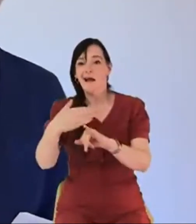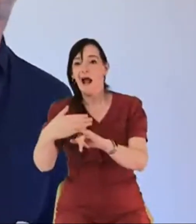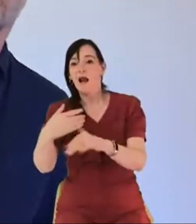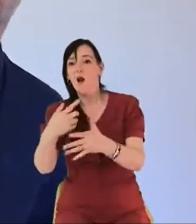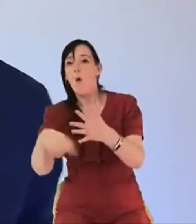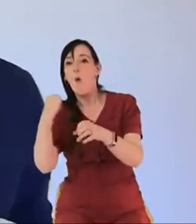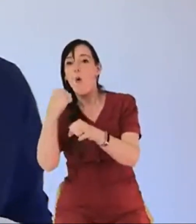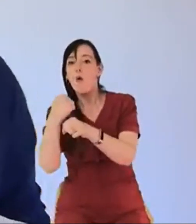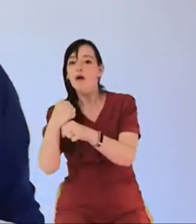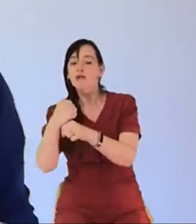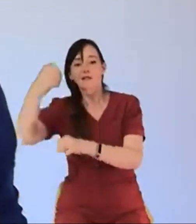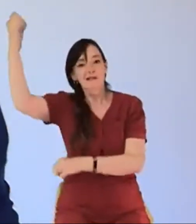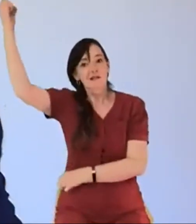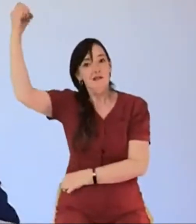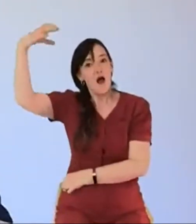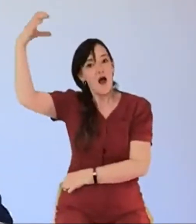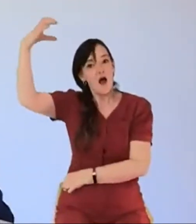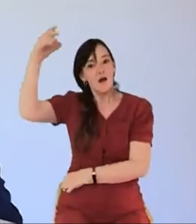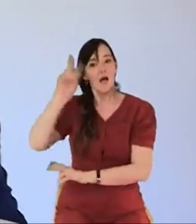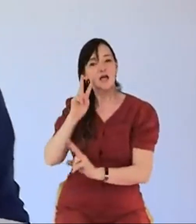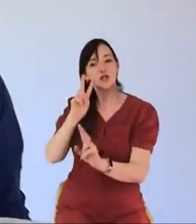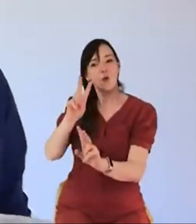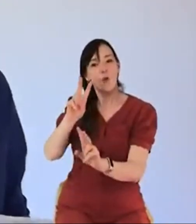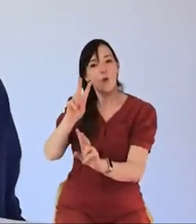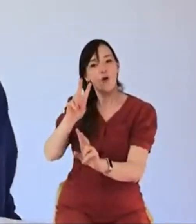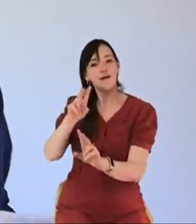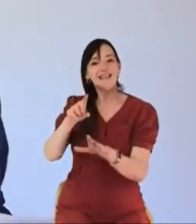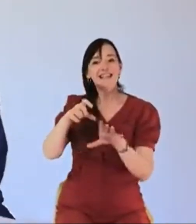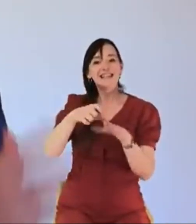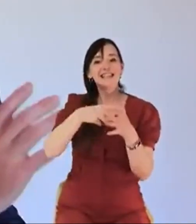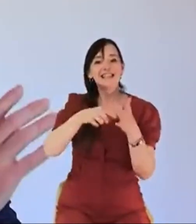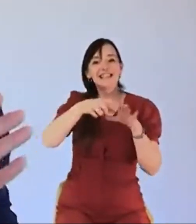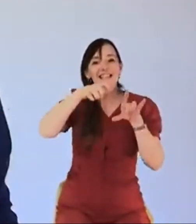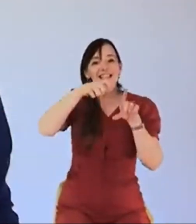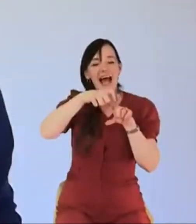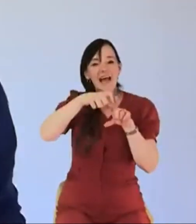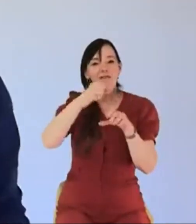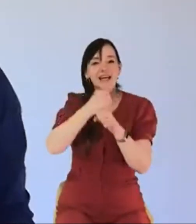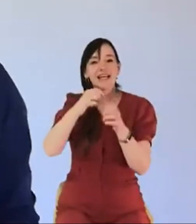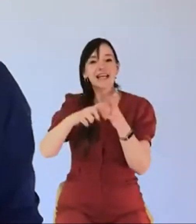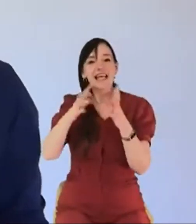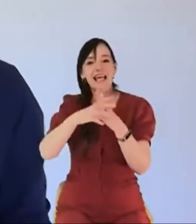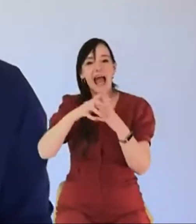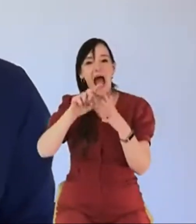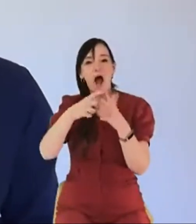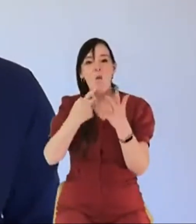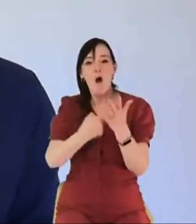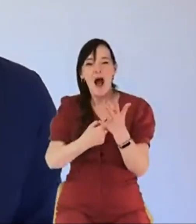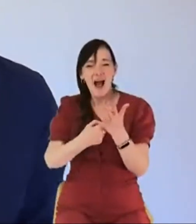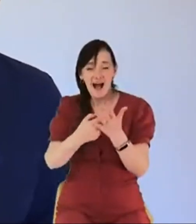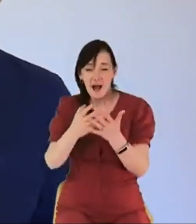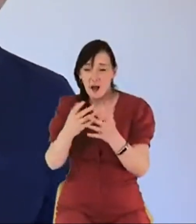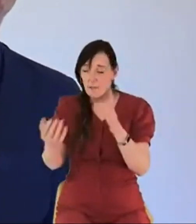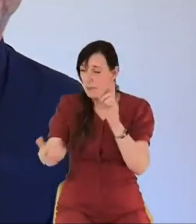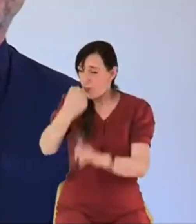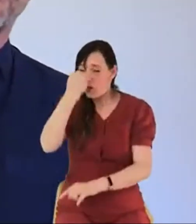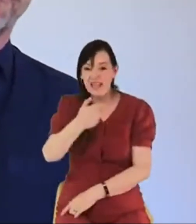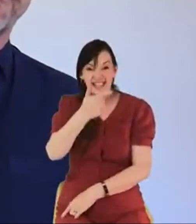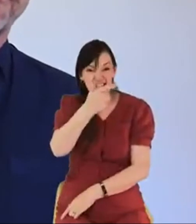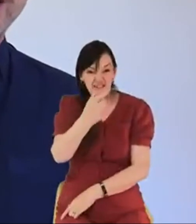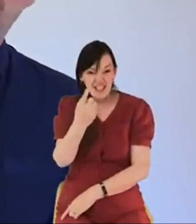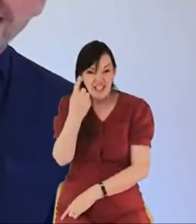sunshine i watched a young david goward make 71 dreamy runs against new zealand